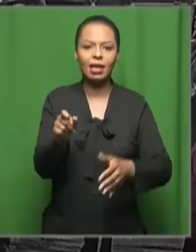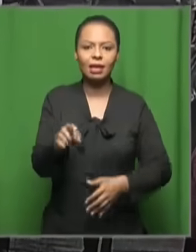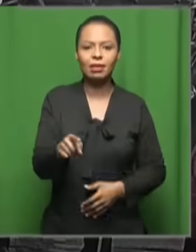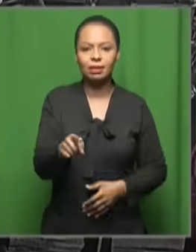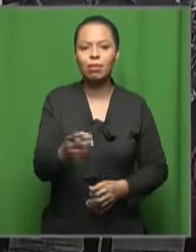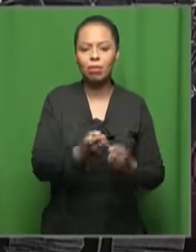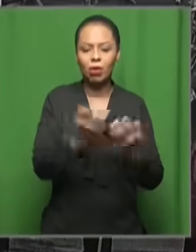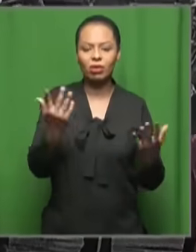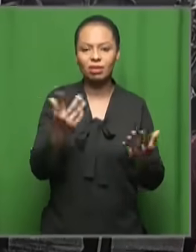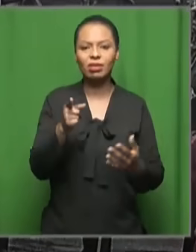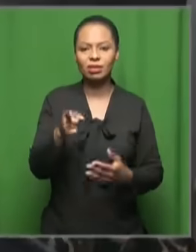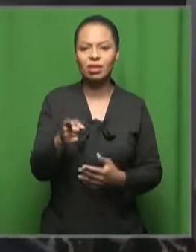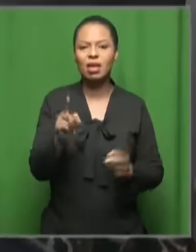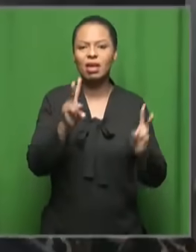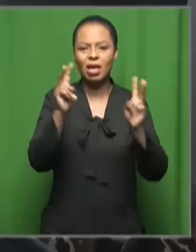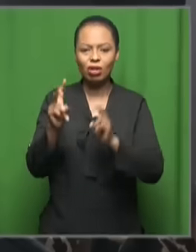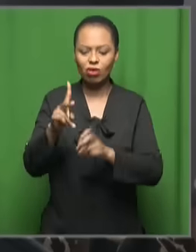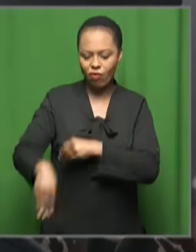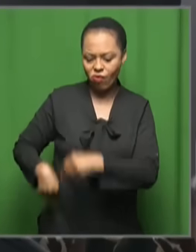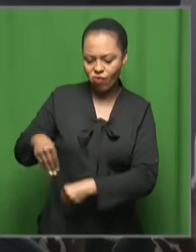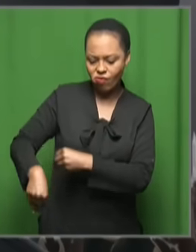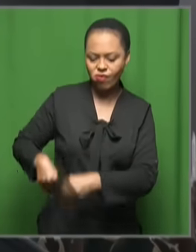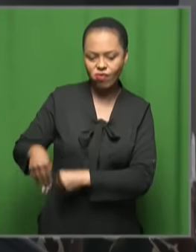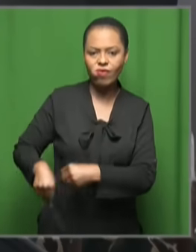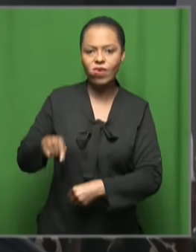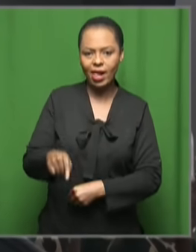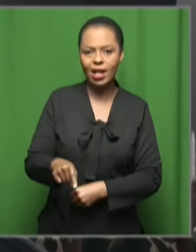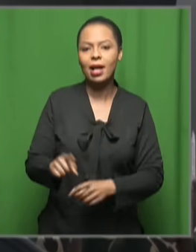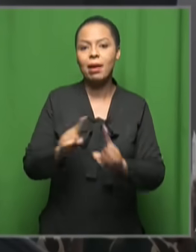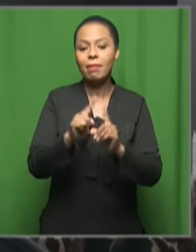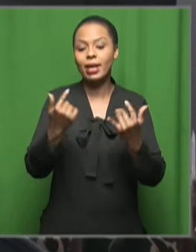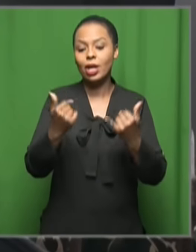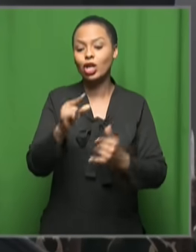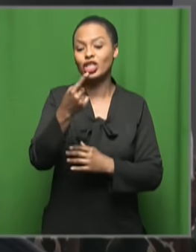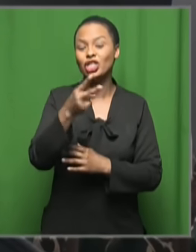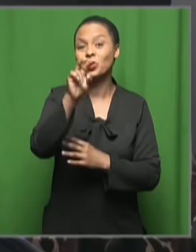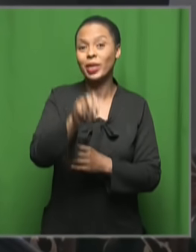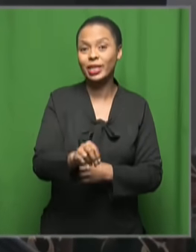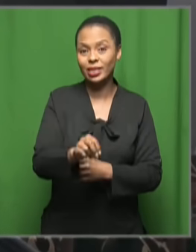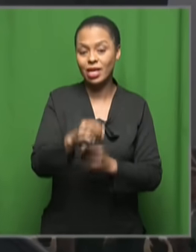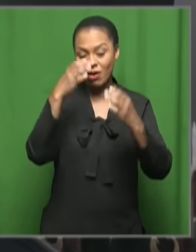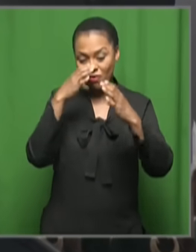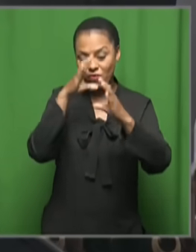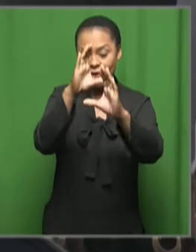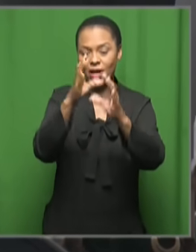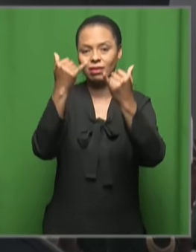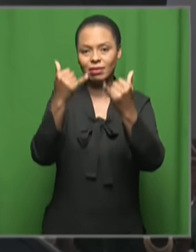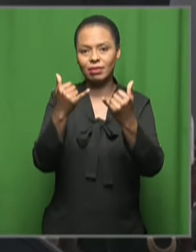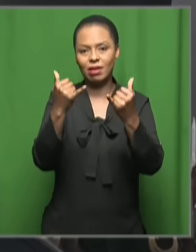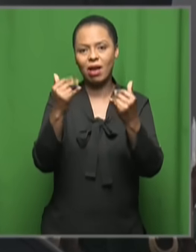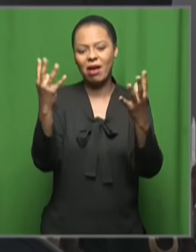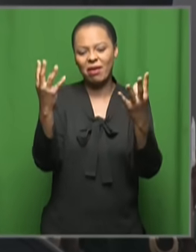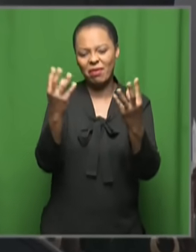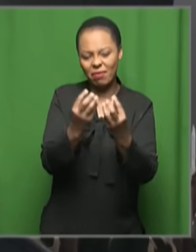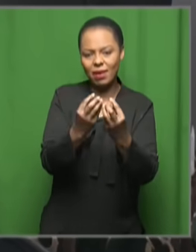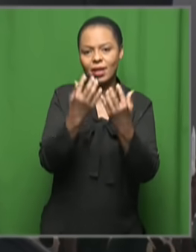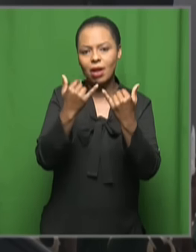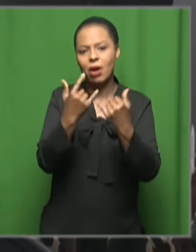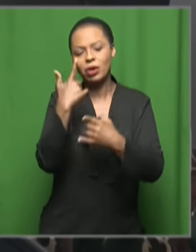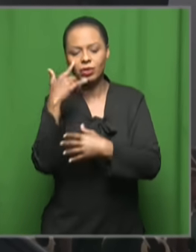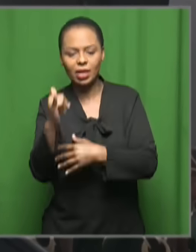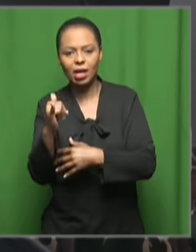I think the G20, with the focus, they have been narrowed in their approach towards looking at